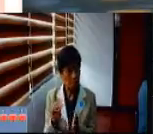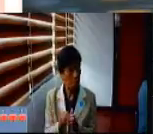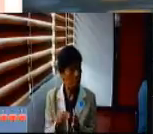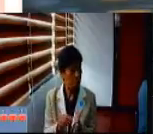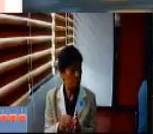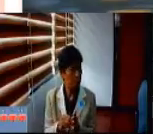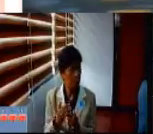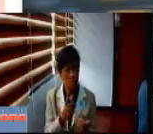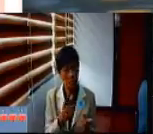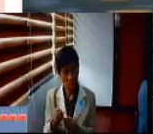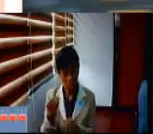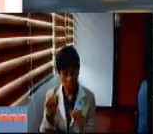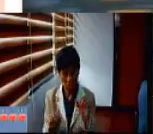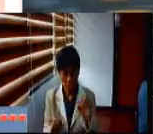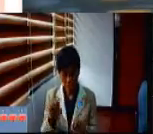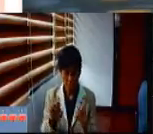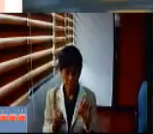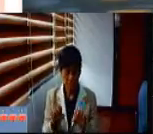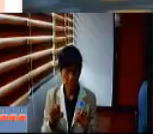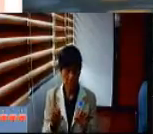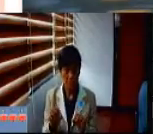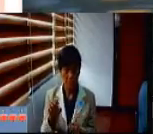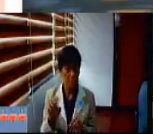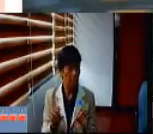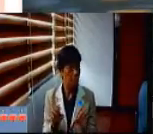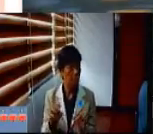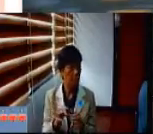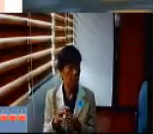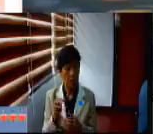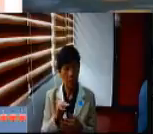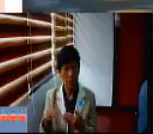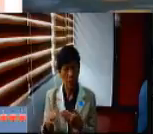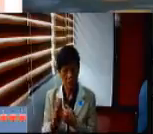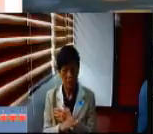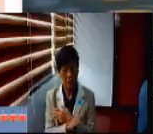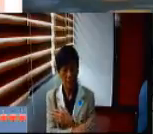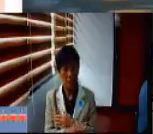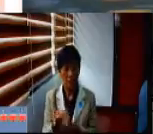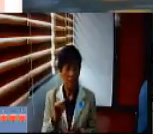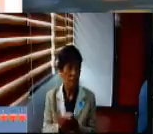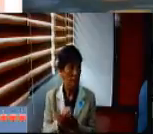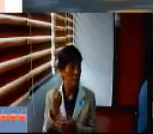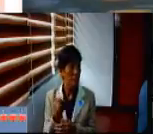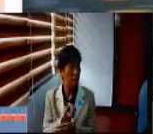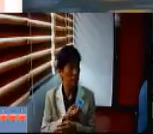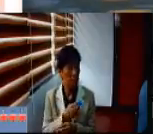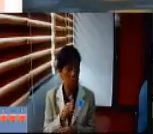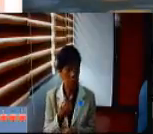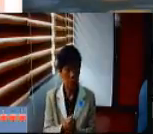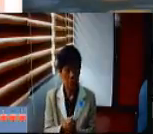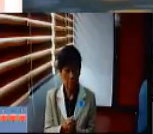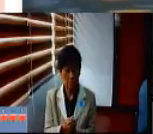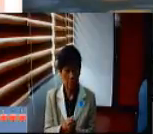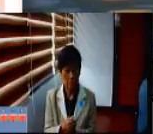ecological assessment of Manila Bay. So yun po yung assignment namin sa Mandamus. We don't do the management, we